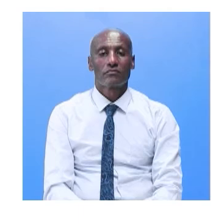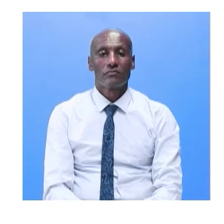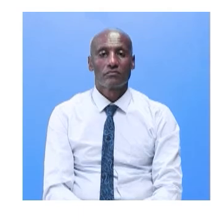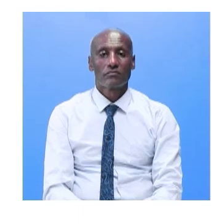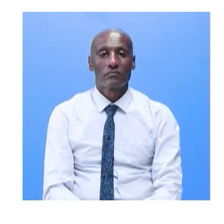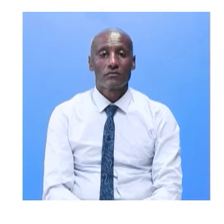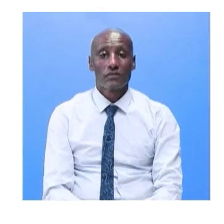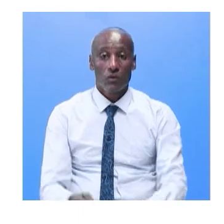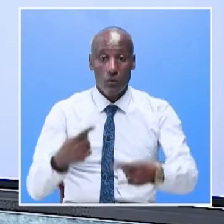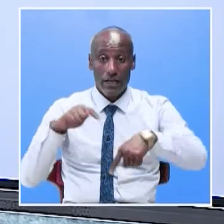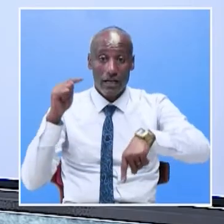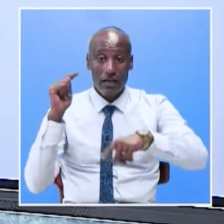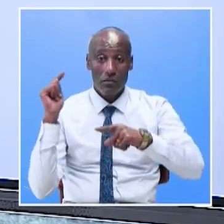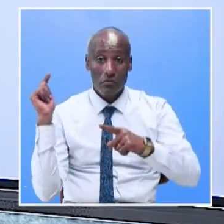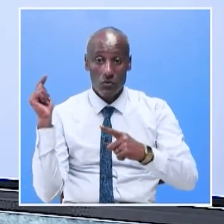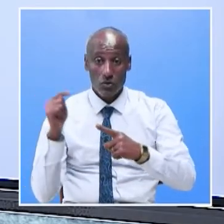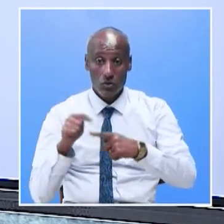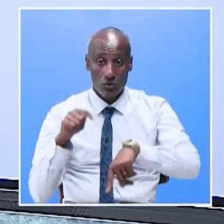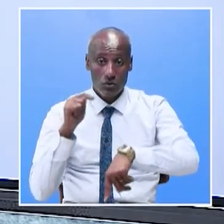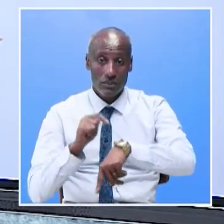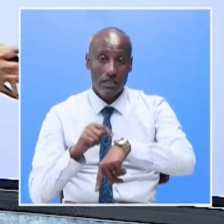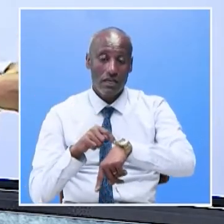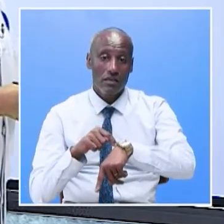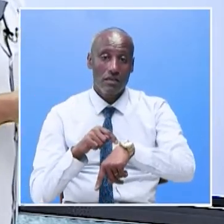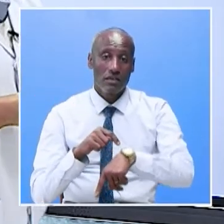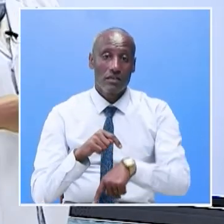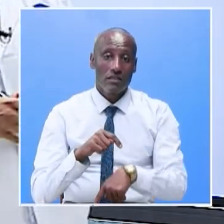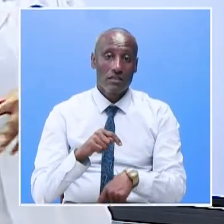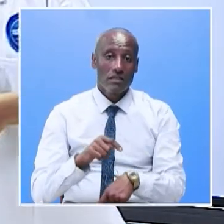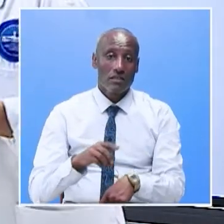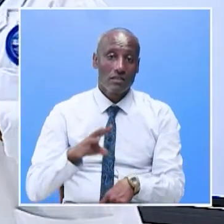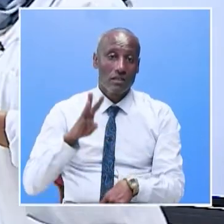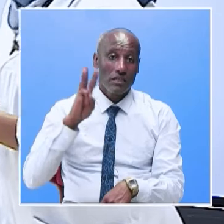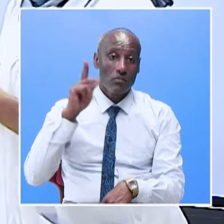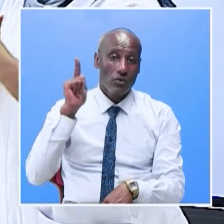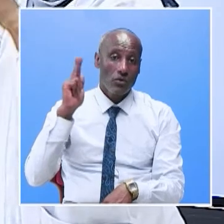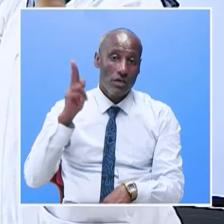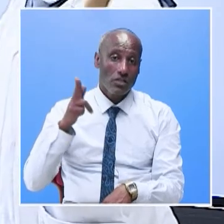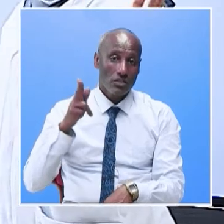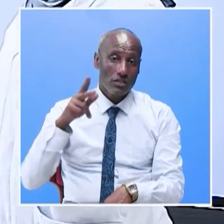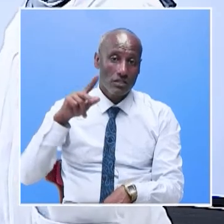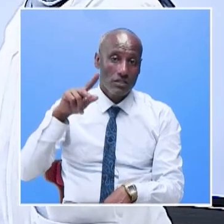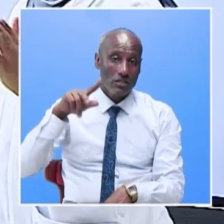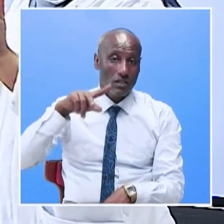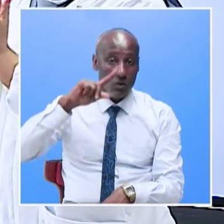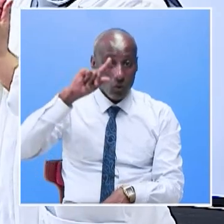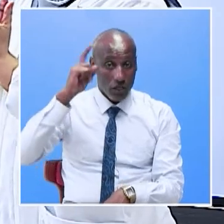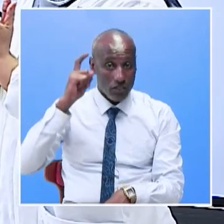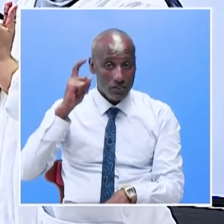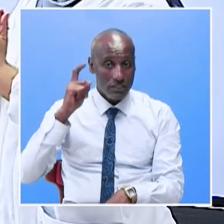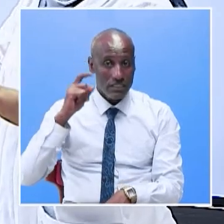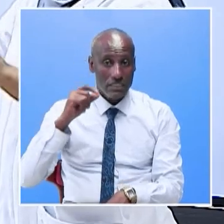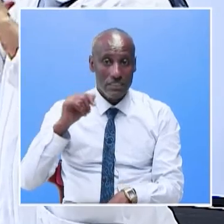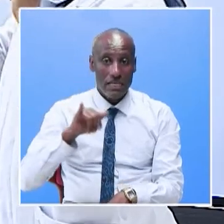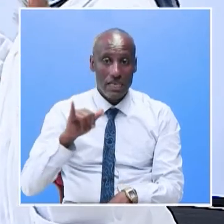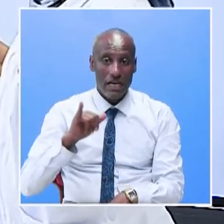When we come to time, we can answer questions like develop questions like also when. What we call